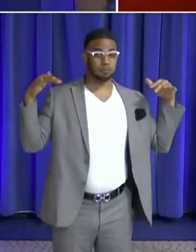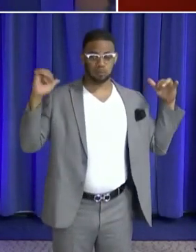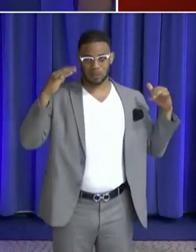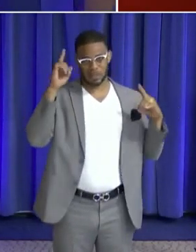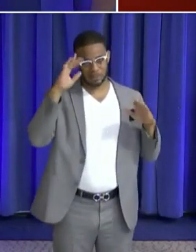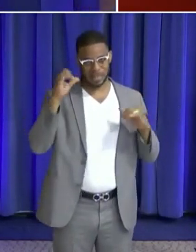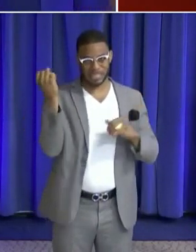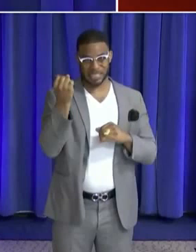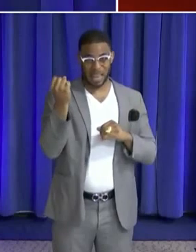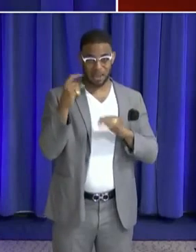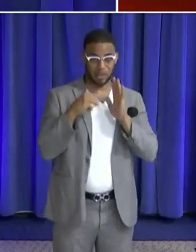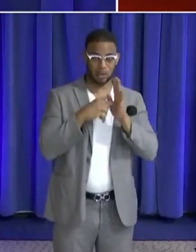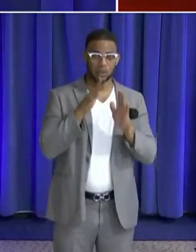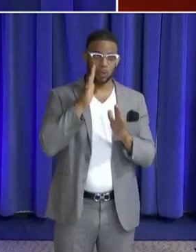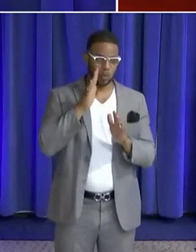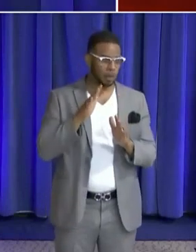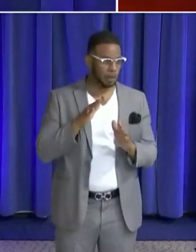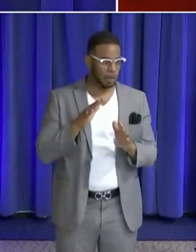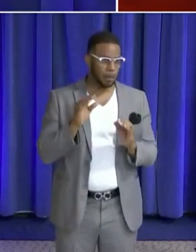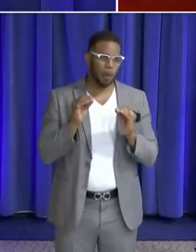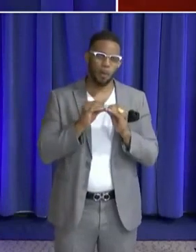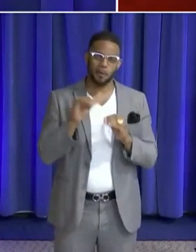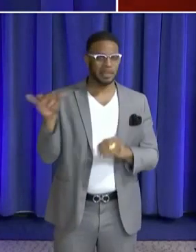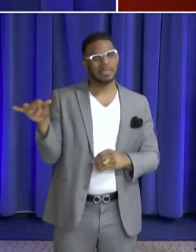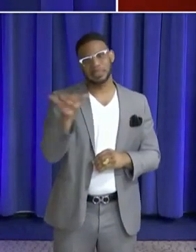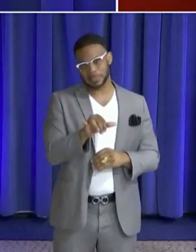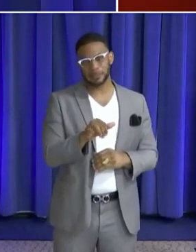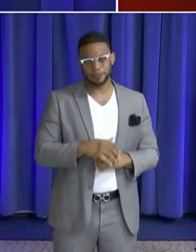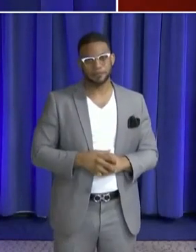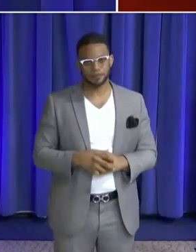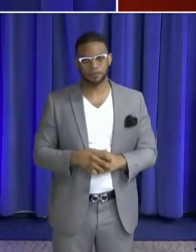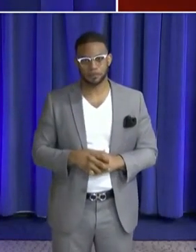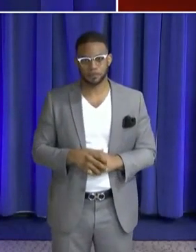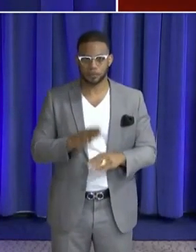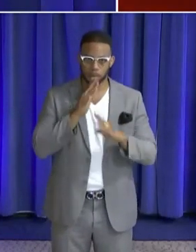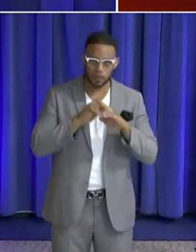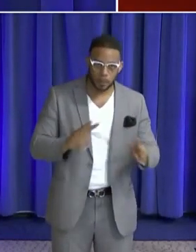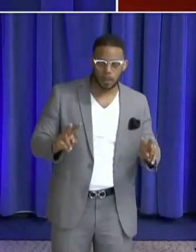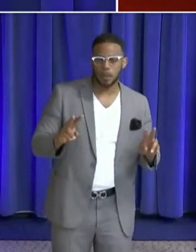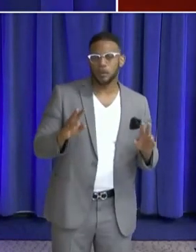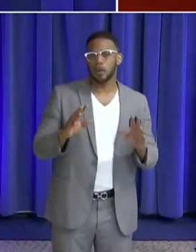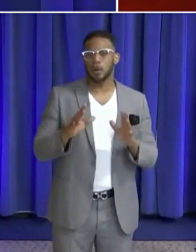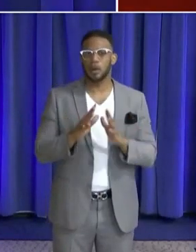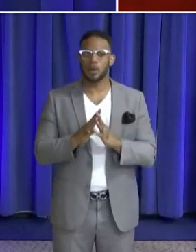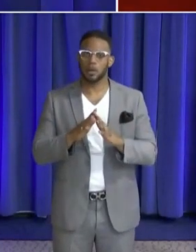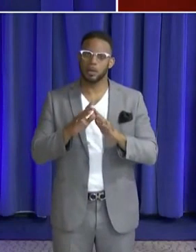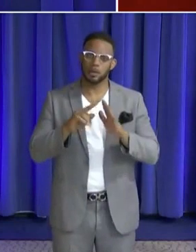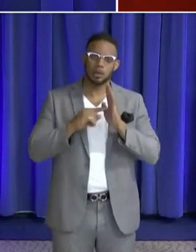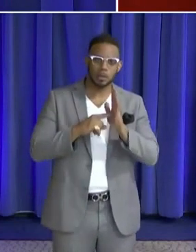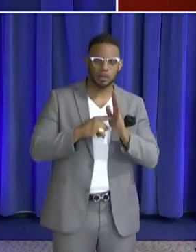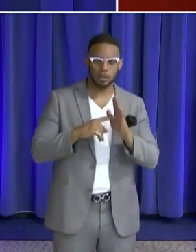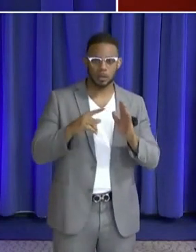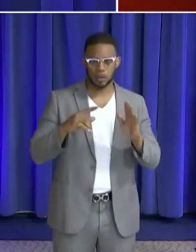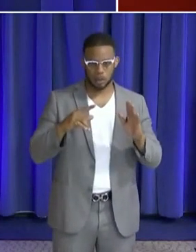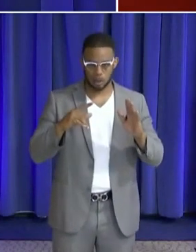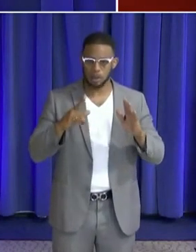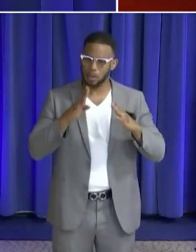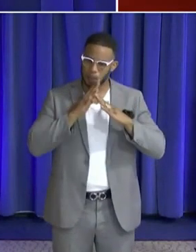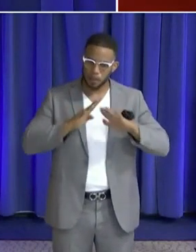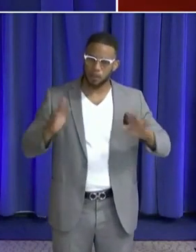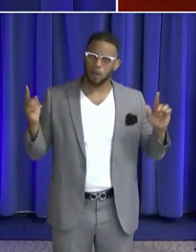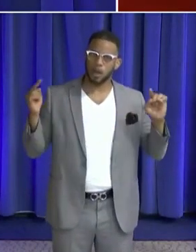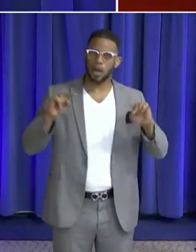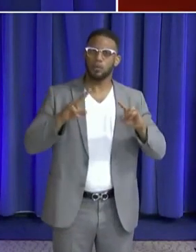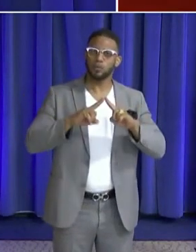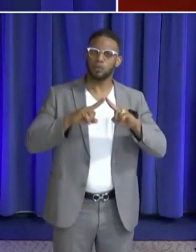Saturday's demonstration will, like I said, be more of the same. Peaceful demonstrators coming to